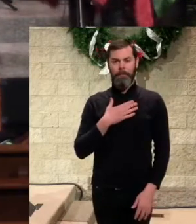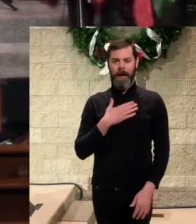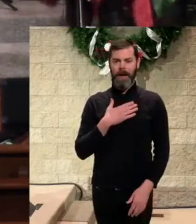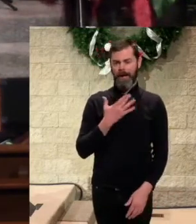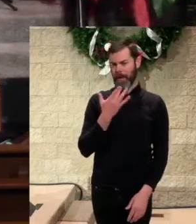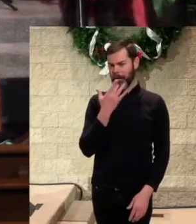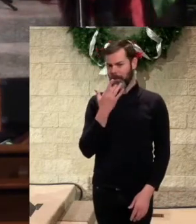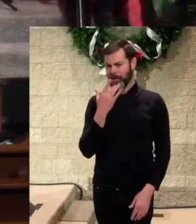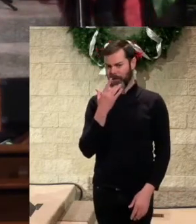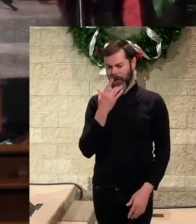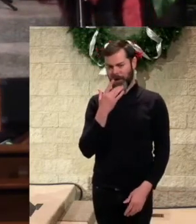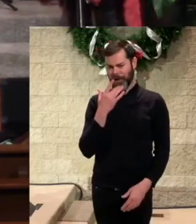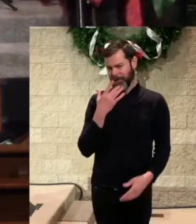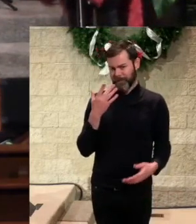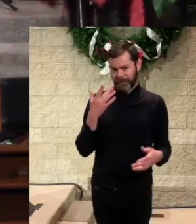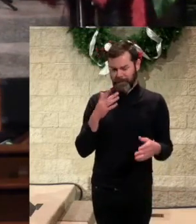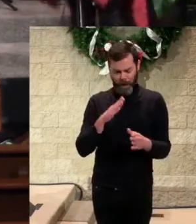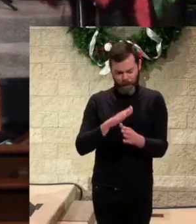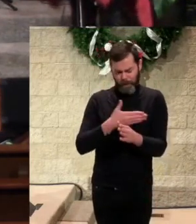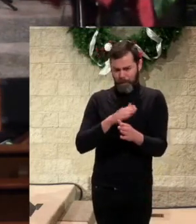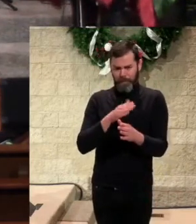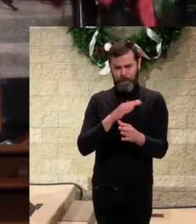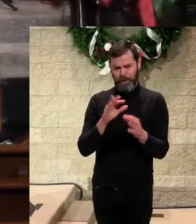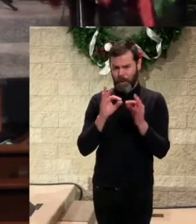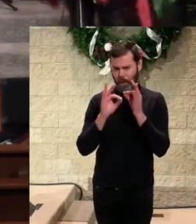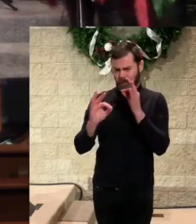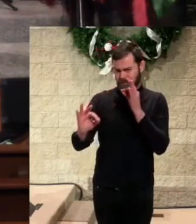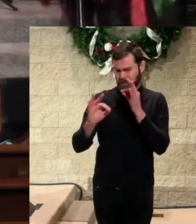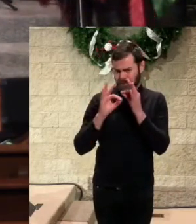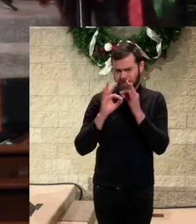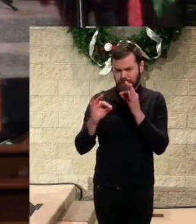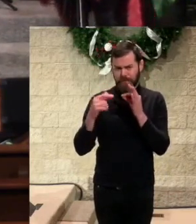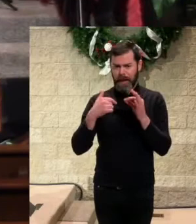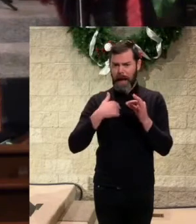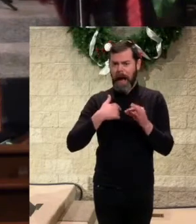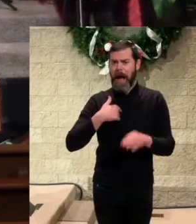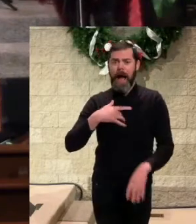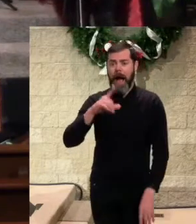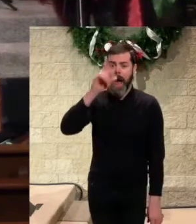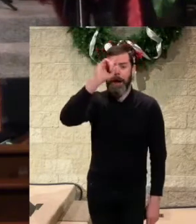choice. I am a savant. Ready? I've never had a lesson.